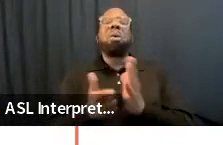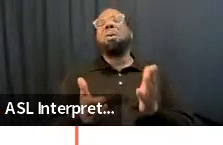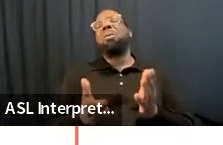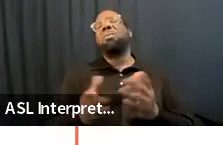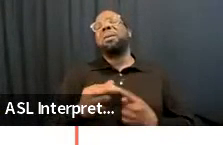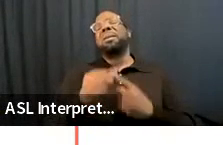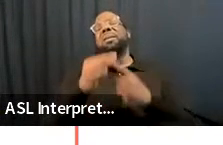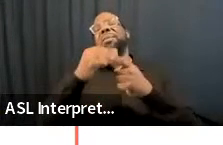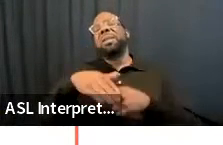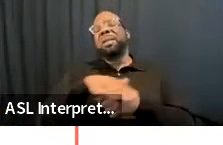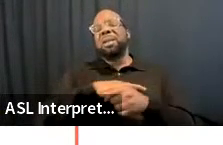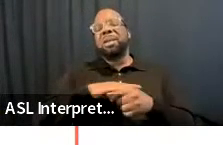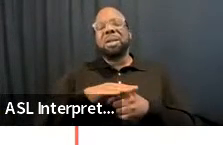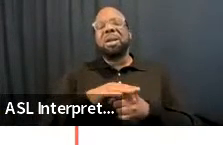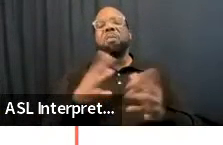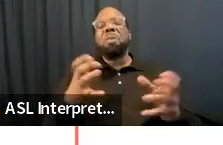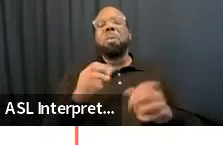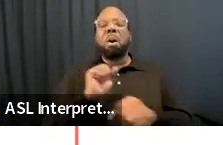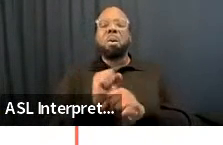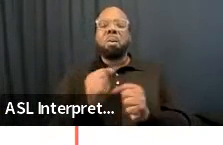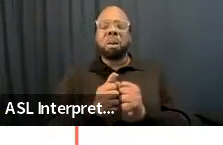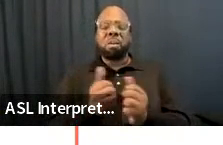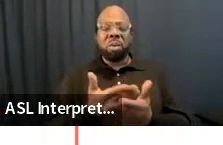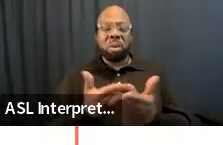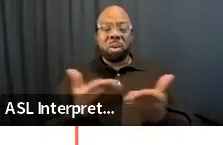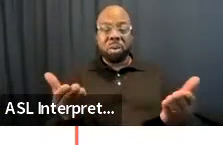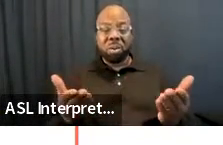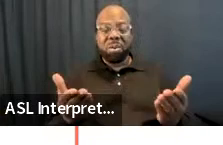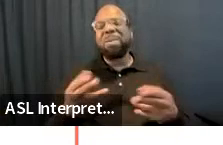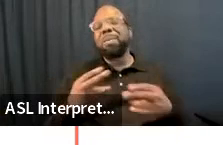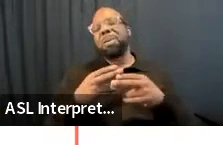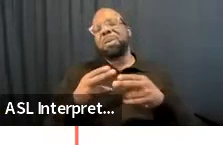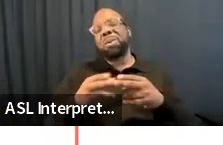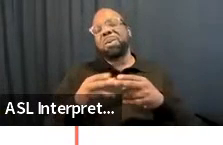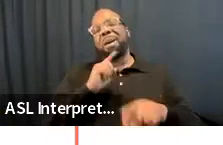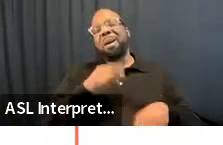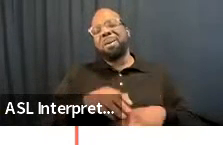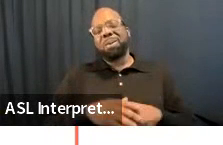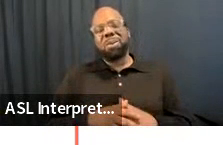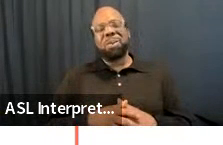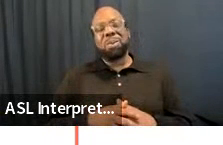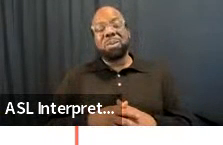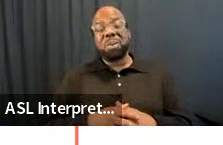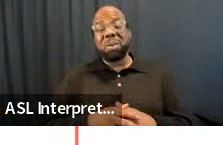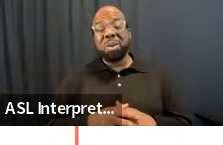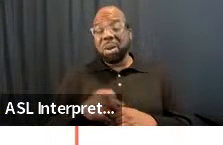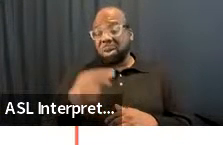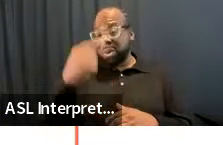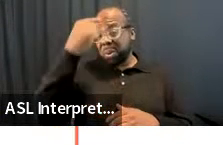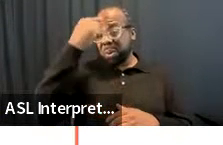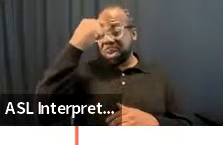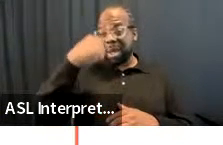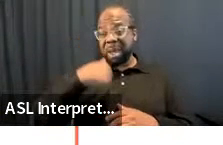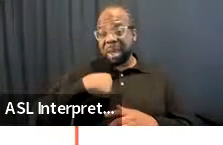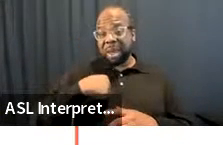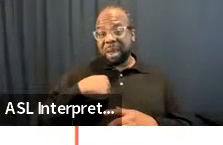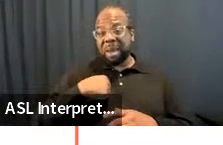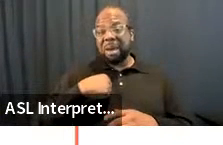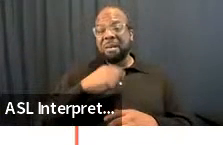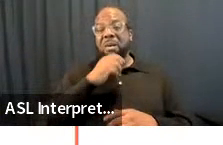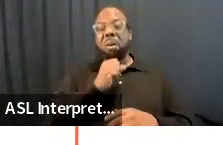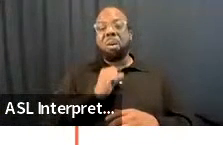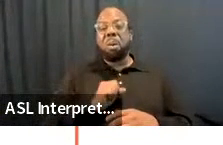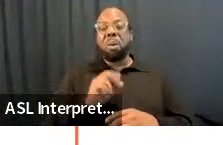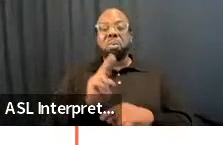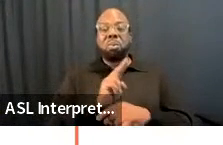Sheepshead Bay. And so we'd love to work with you on this, is the short answer to my question. And where you think that there are particularly antiquated